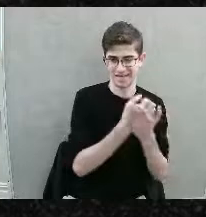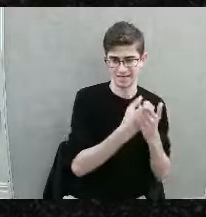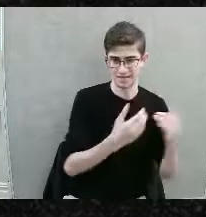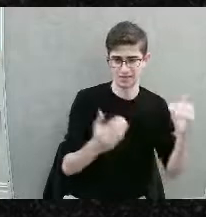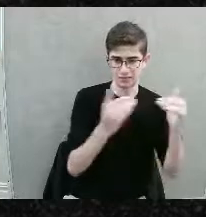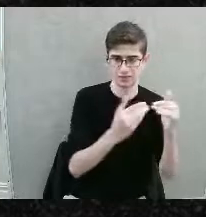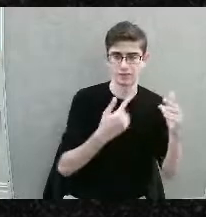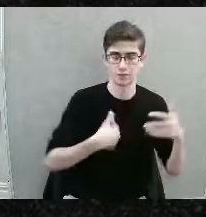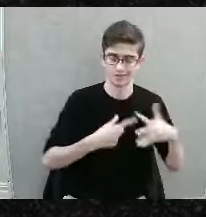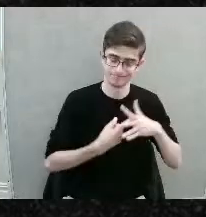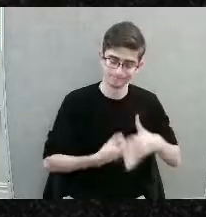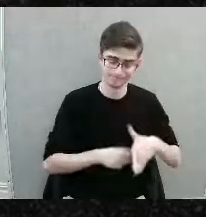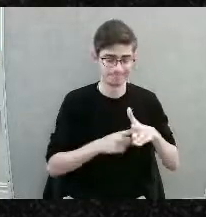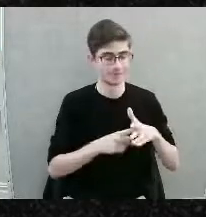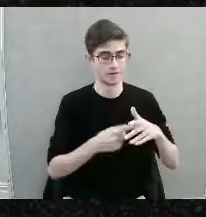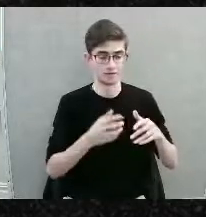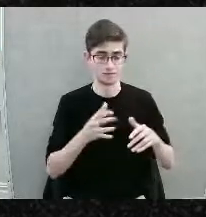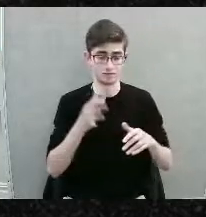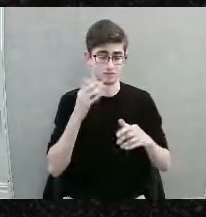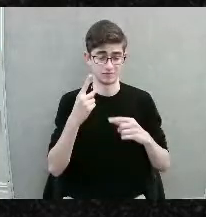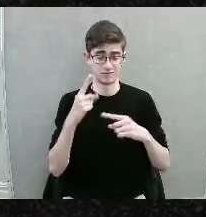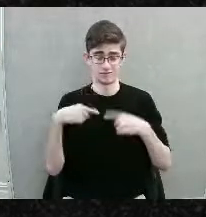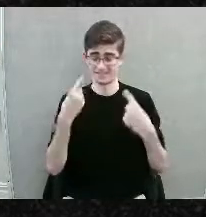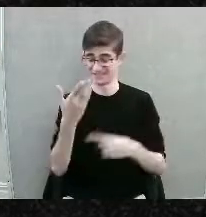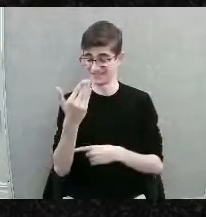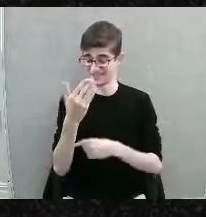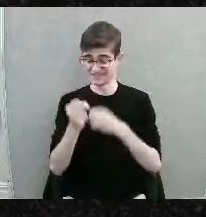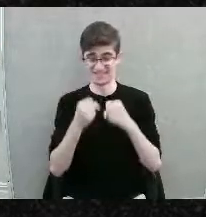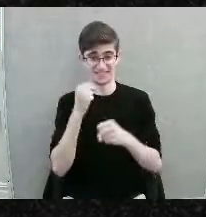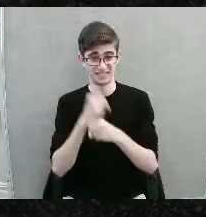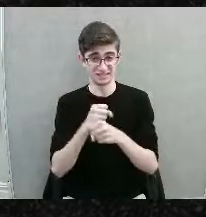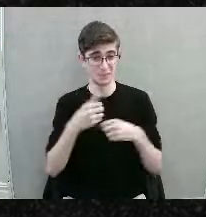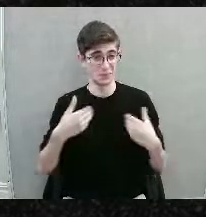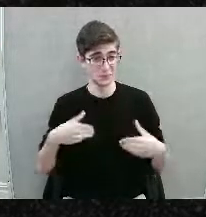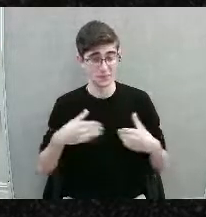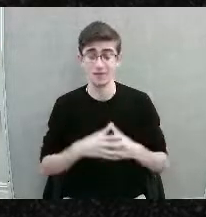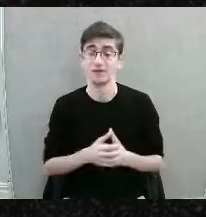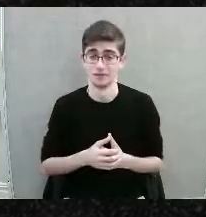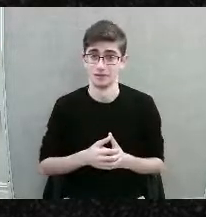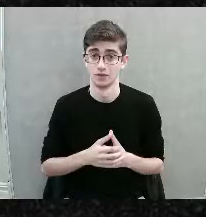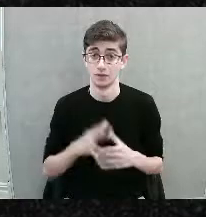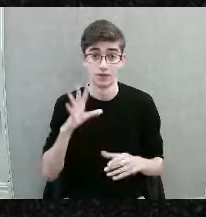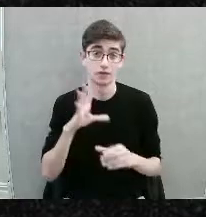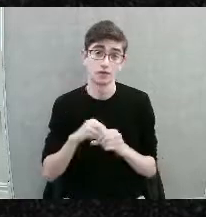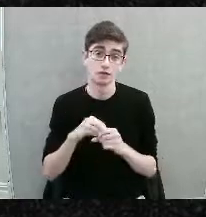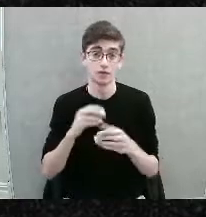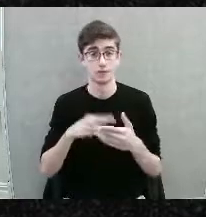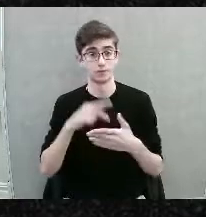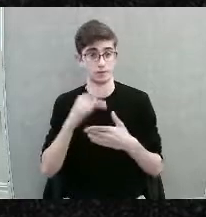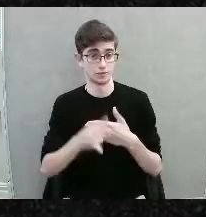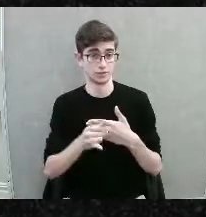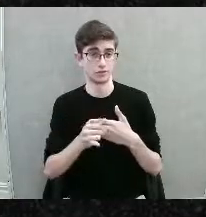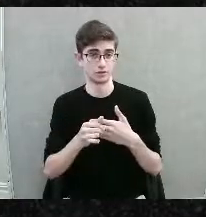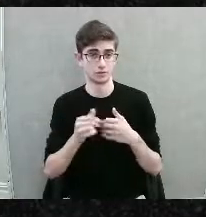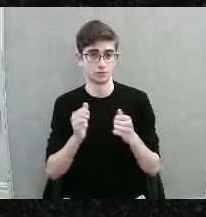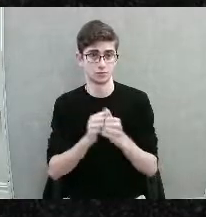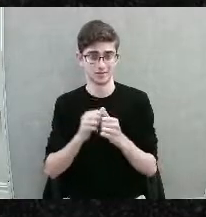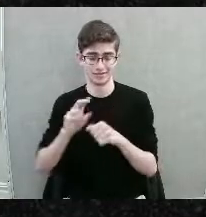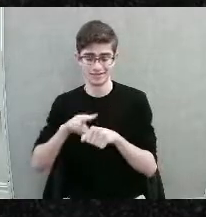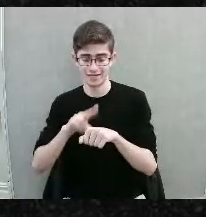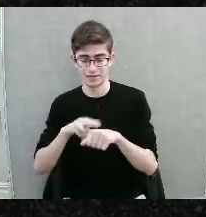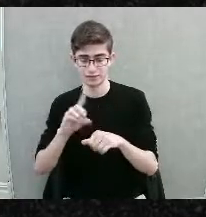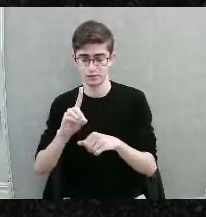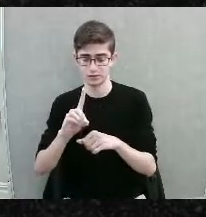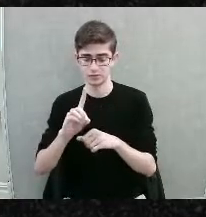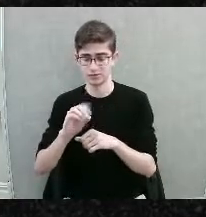we undertook over the past 15 years. And those included a project with the National Domestic